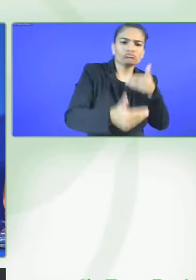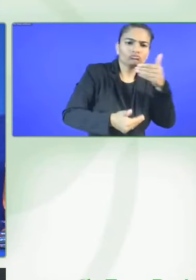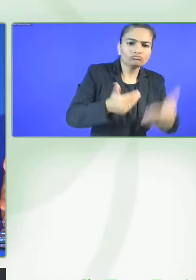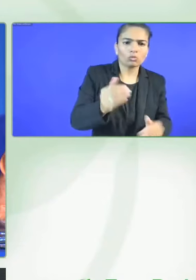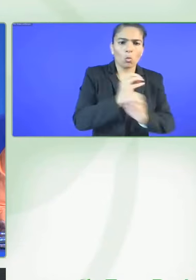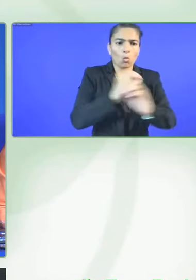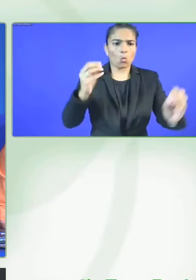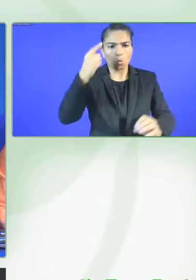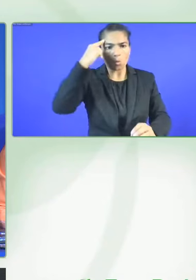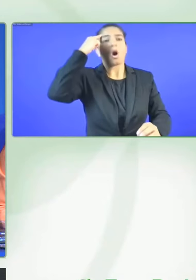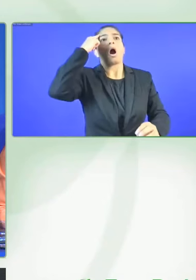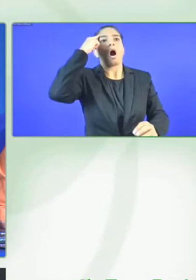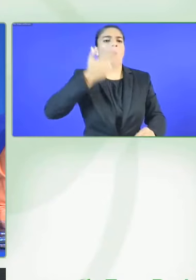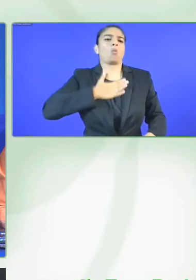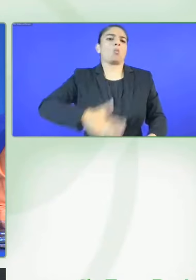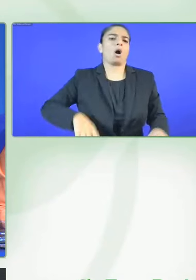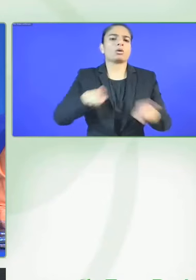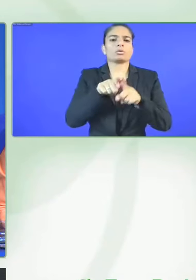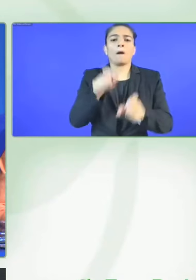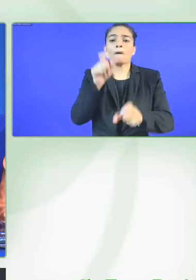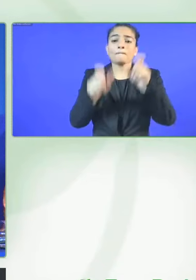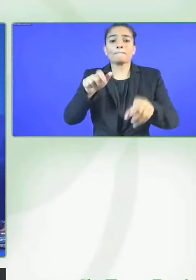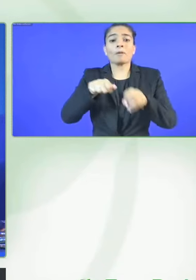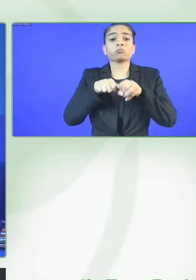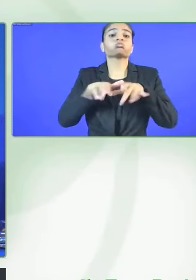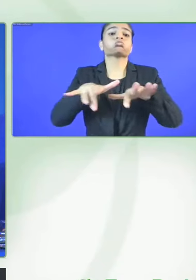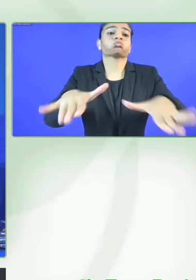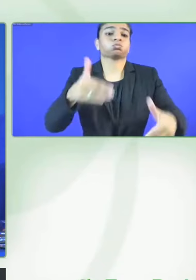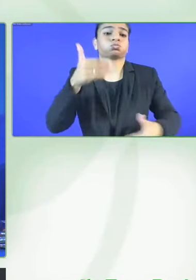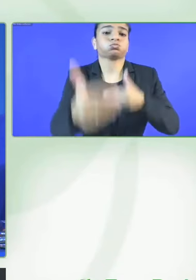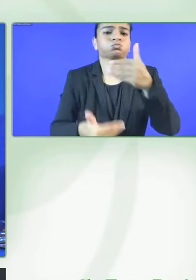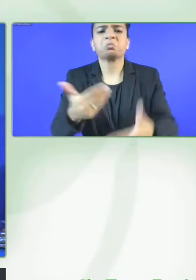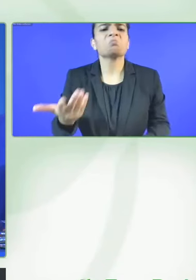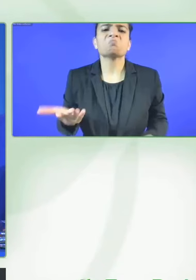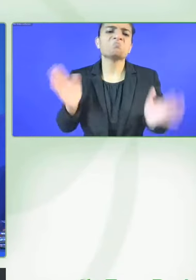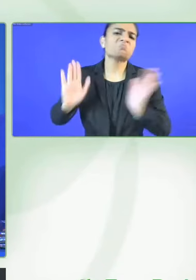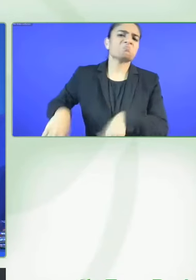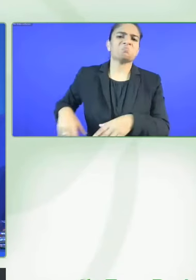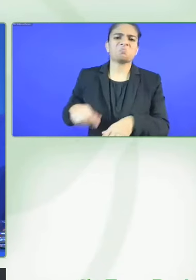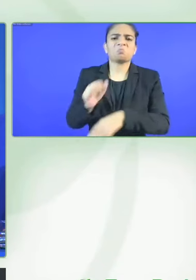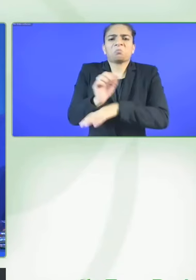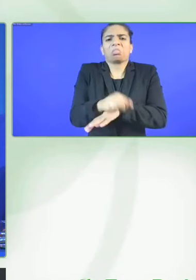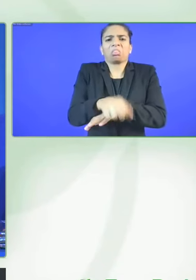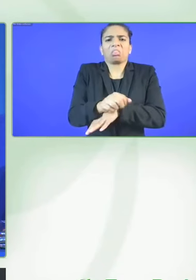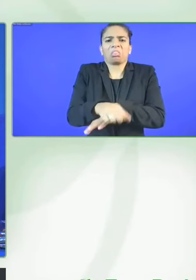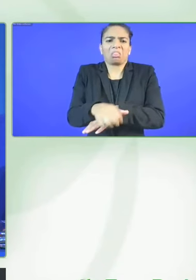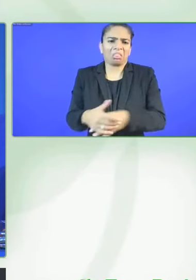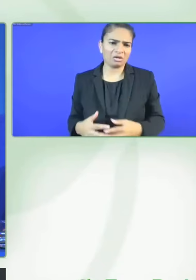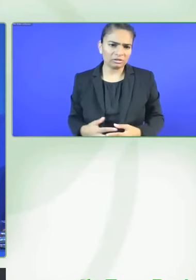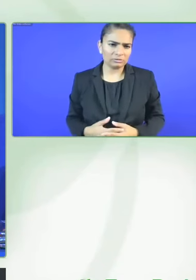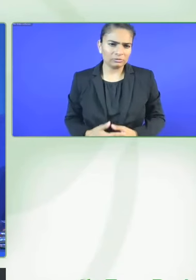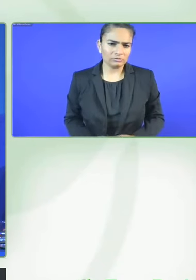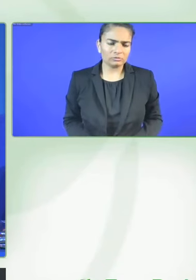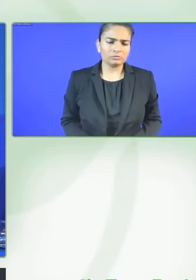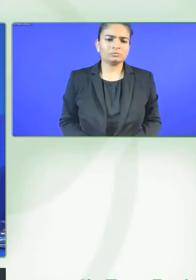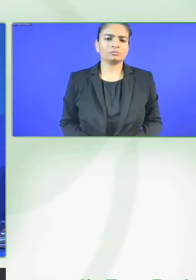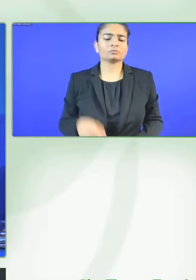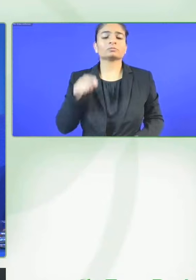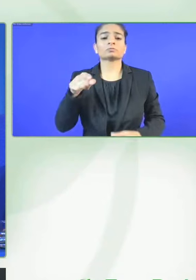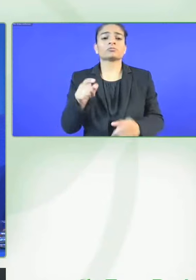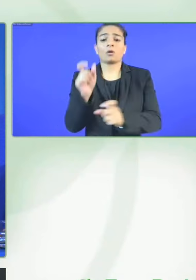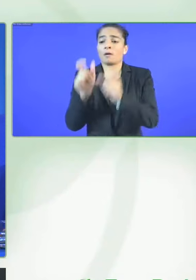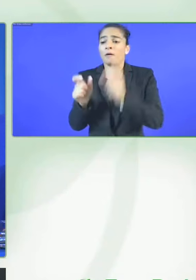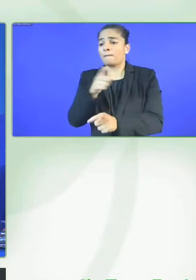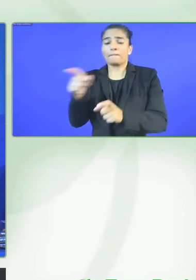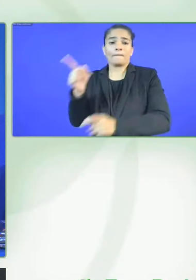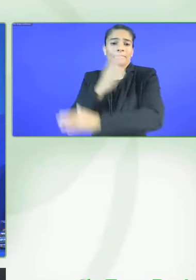Law, which was passed in the Knesset Parliament in Israel, intends to provide a solution to the problem, to this